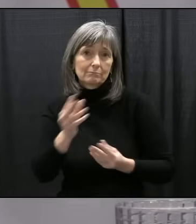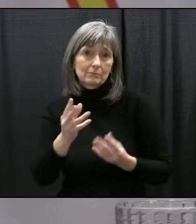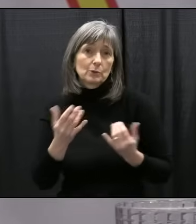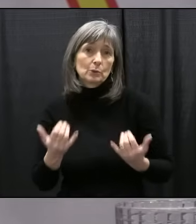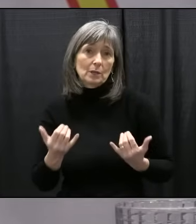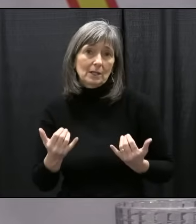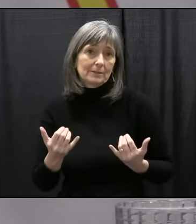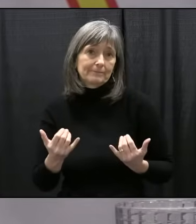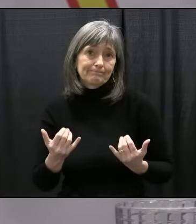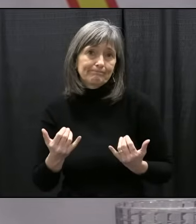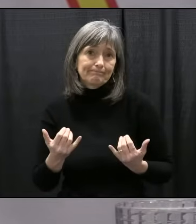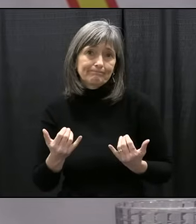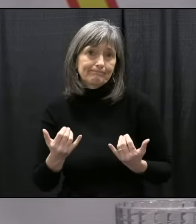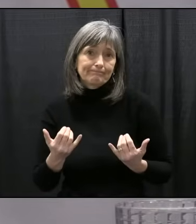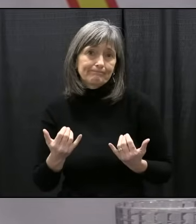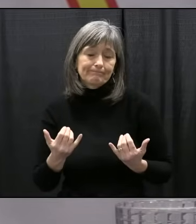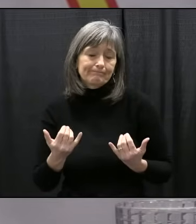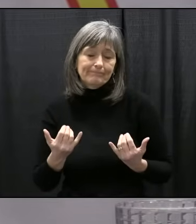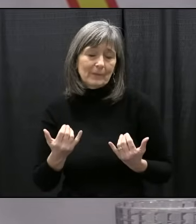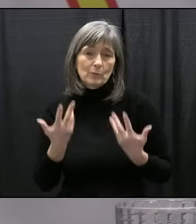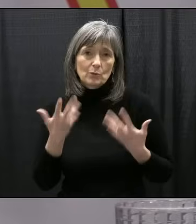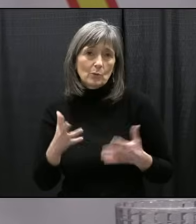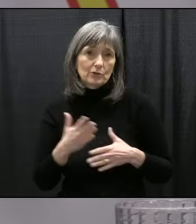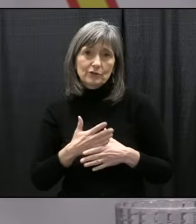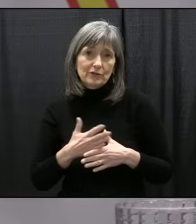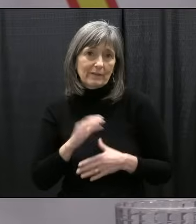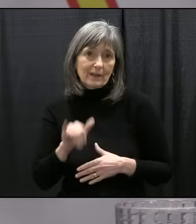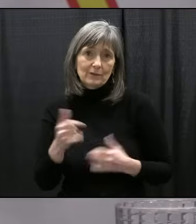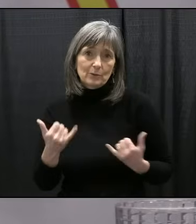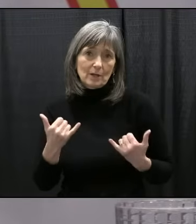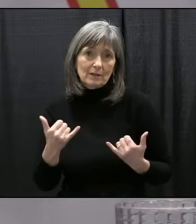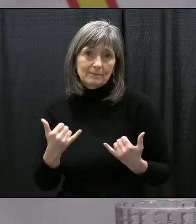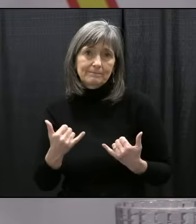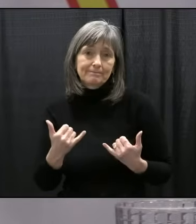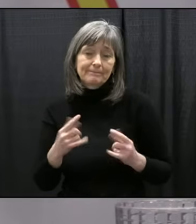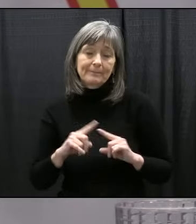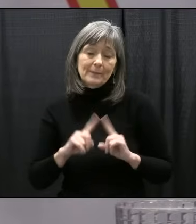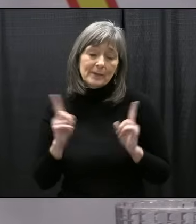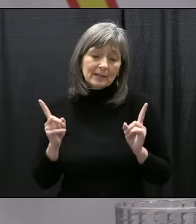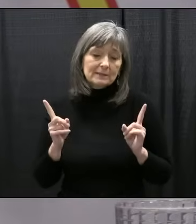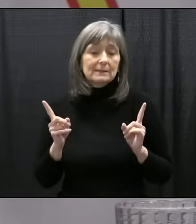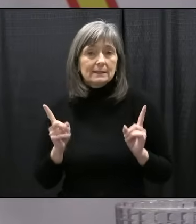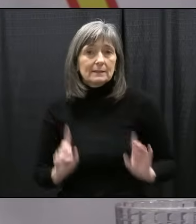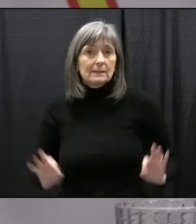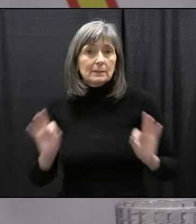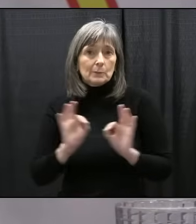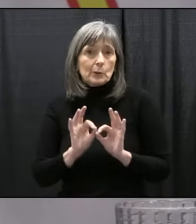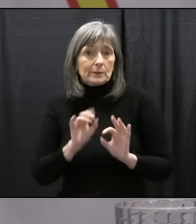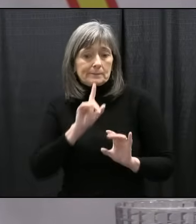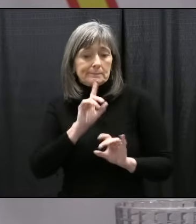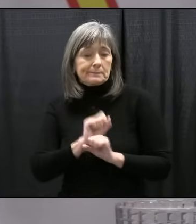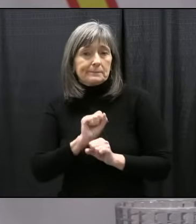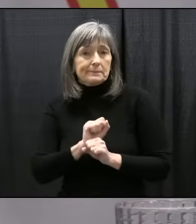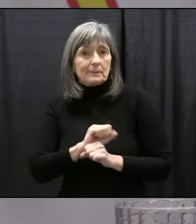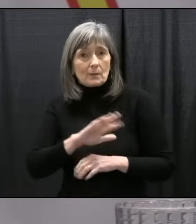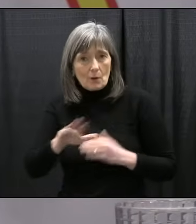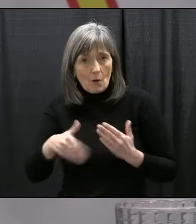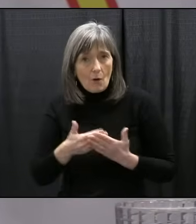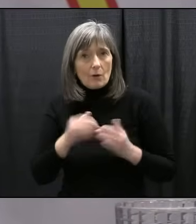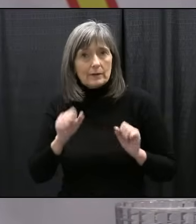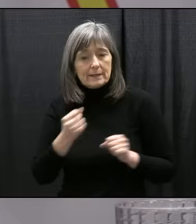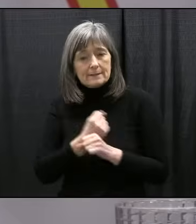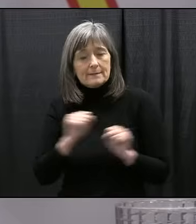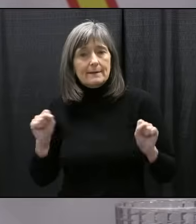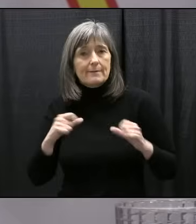It's not the news we want to be sharing. But it is important to ensure that we can all have a safe